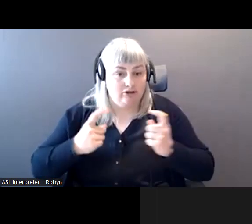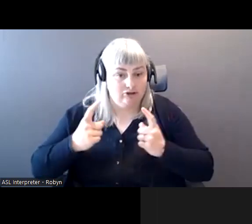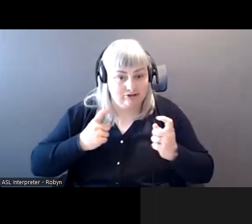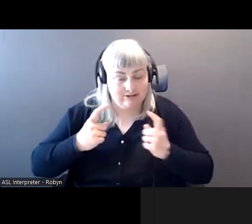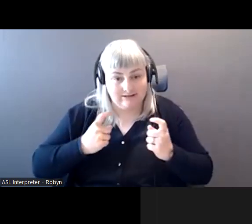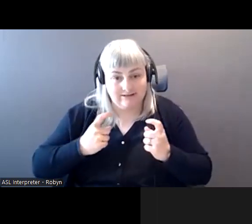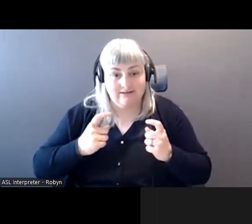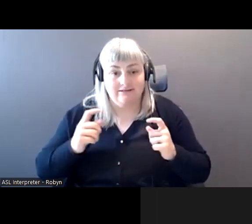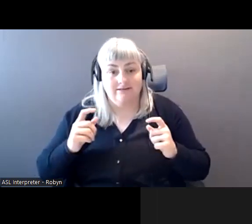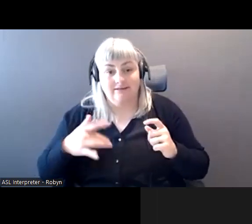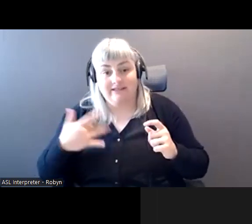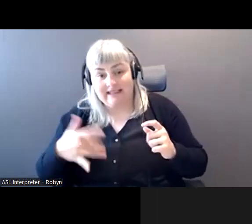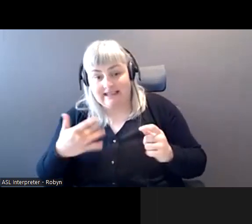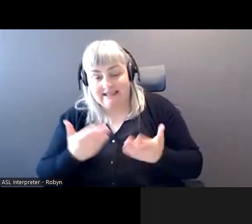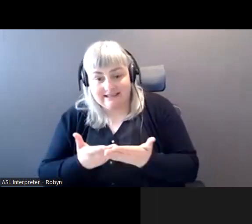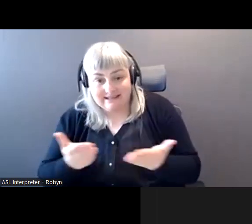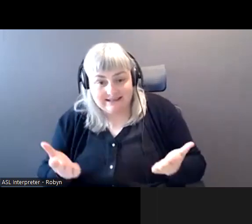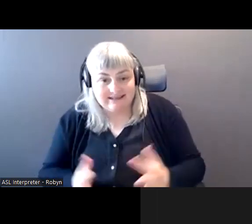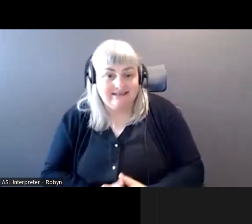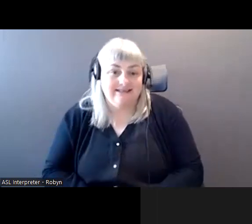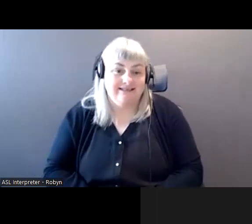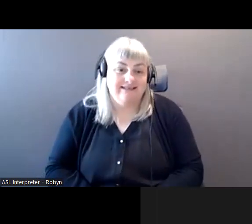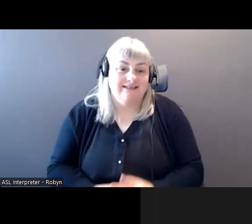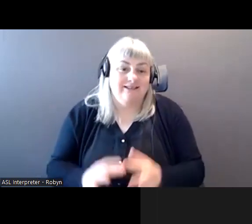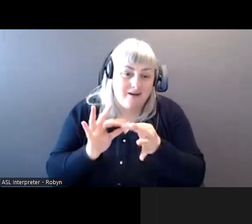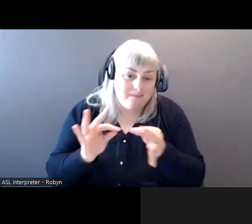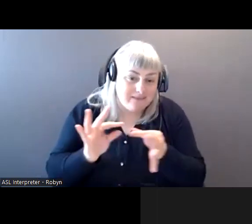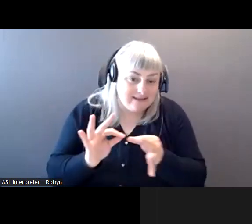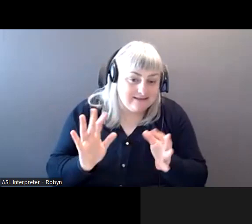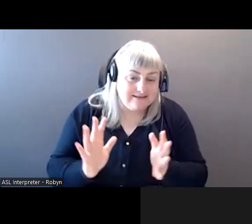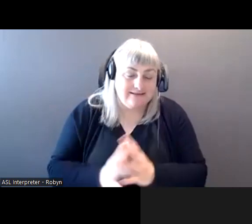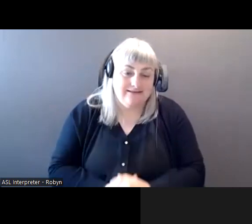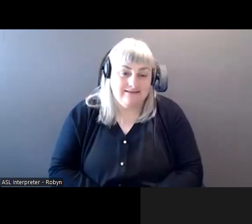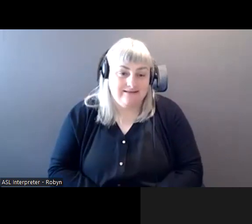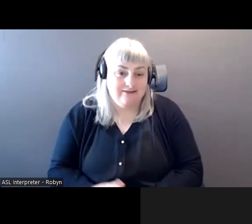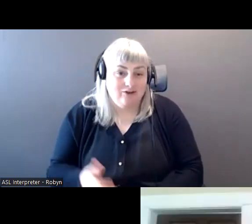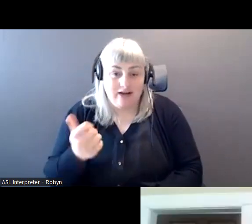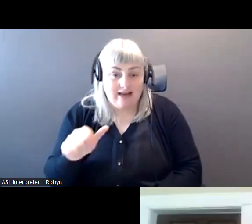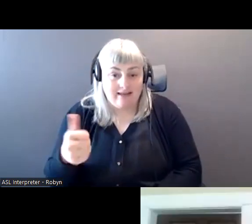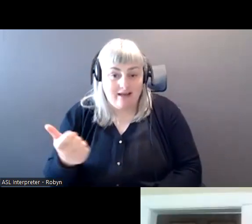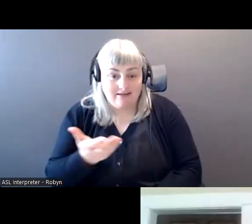questions, feelings, comments, or anything else.